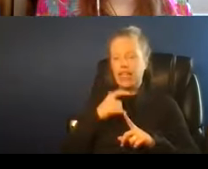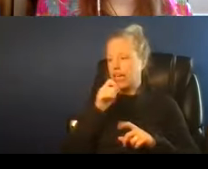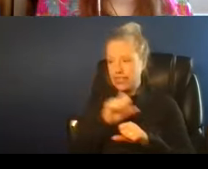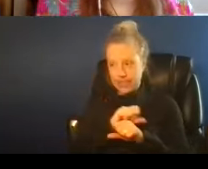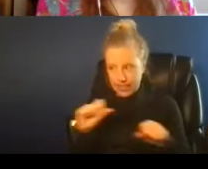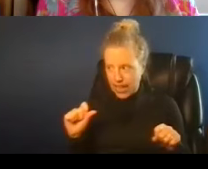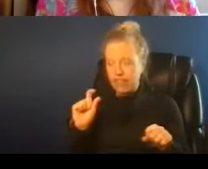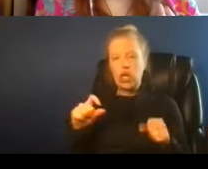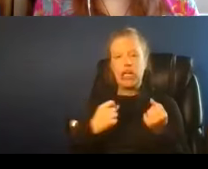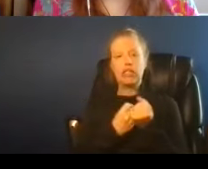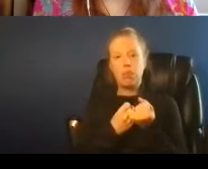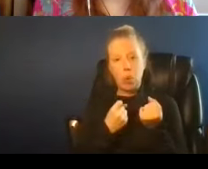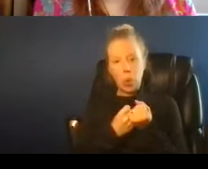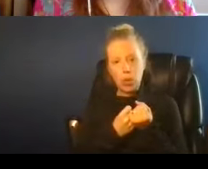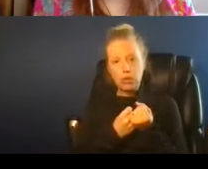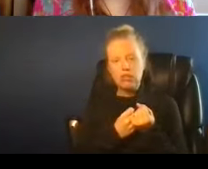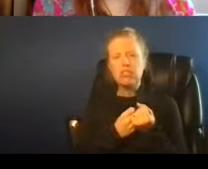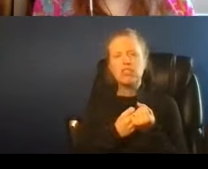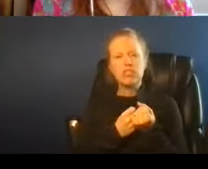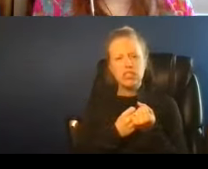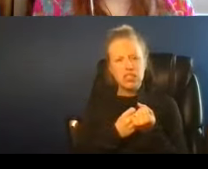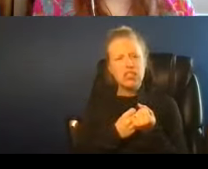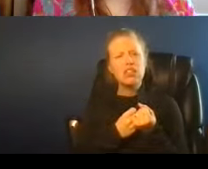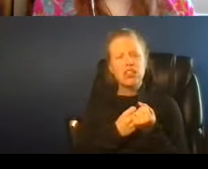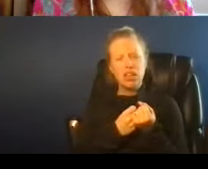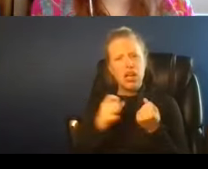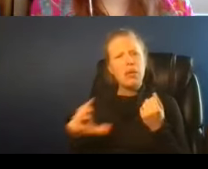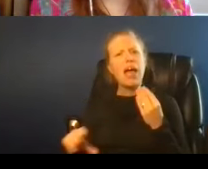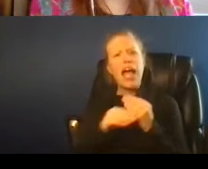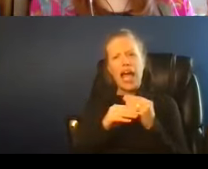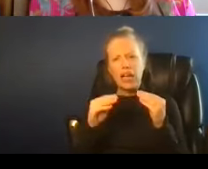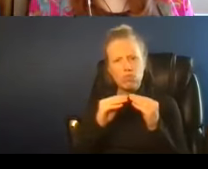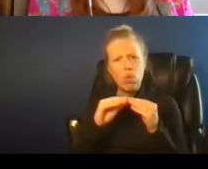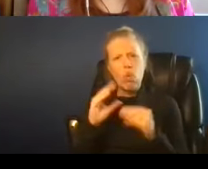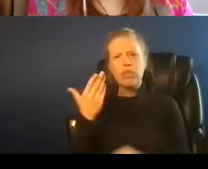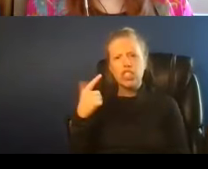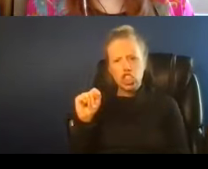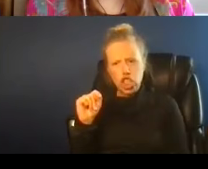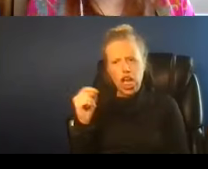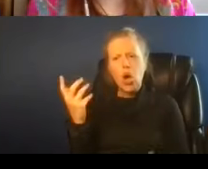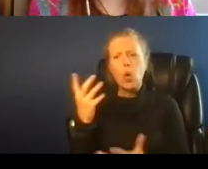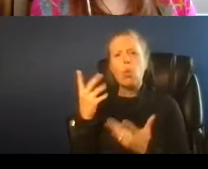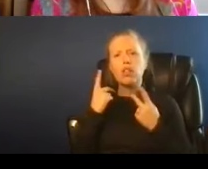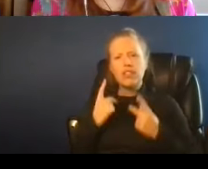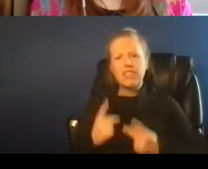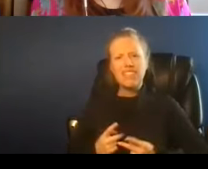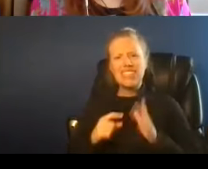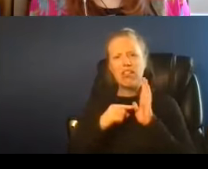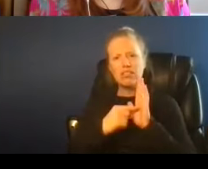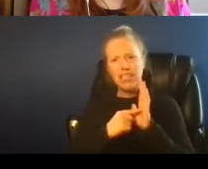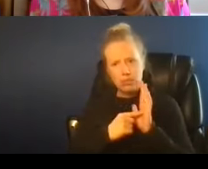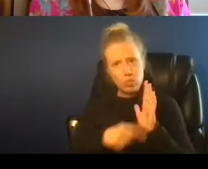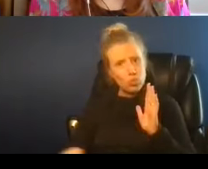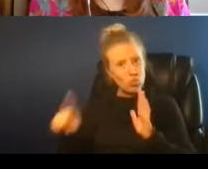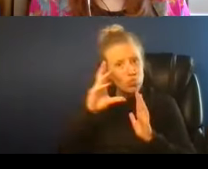need support. But feel free to add others in the chat. What are some physical symptoms that you